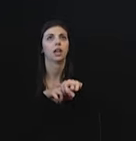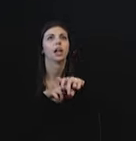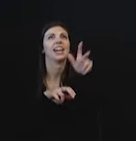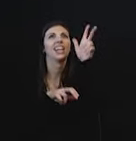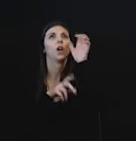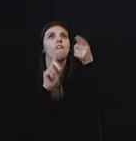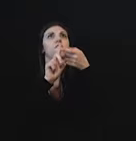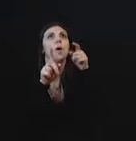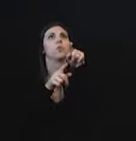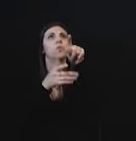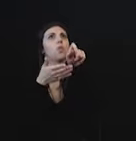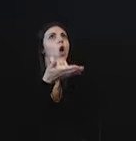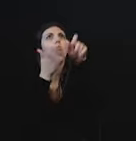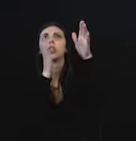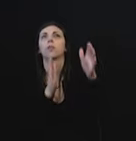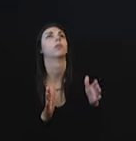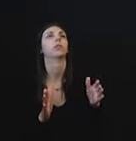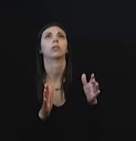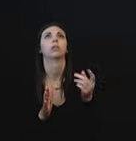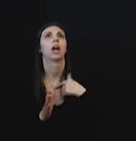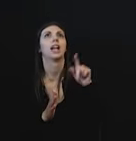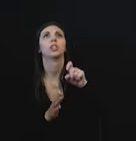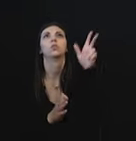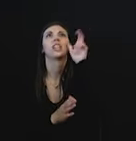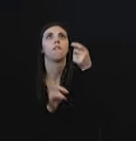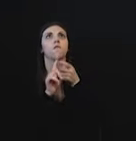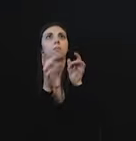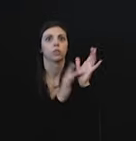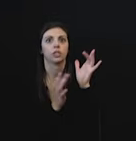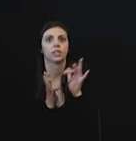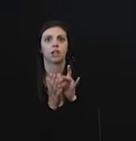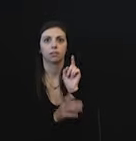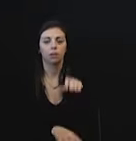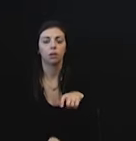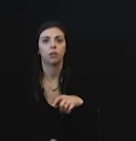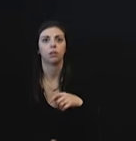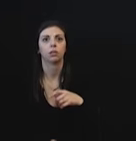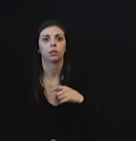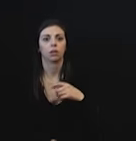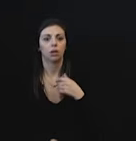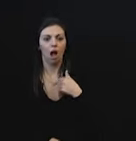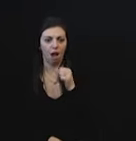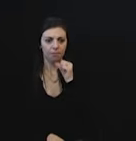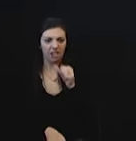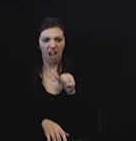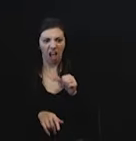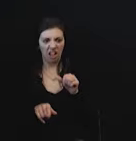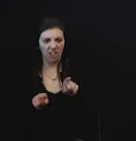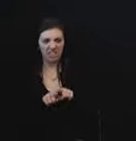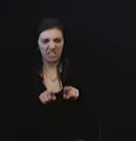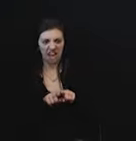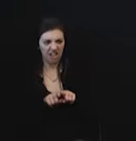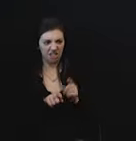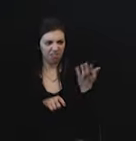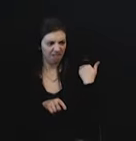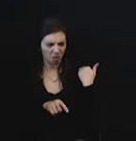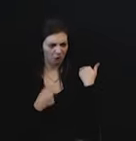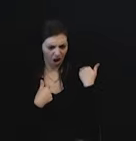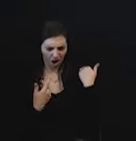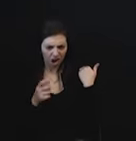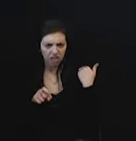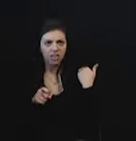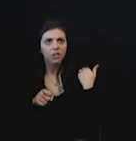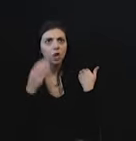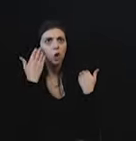author. I need to hear from Jesus. I am no longer the same and I want to know more. I need to keep coming